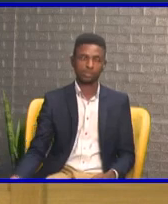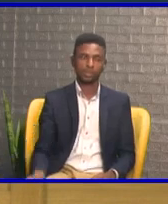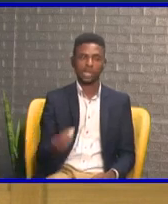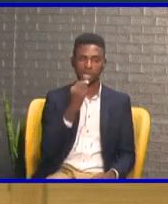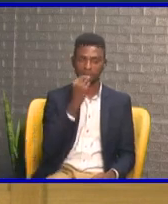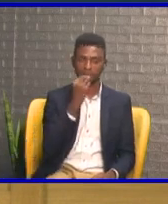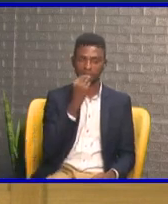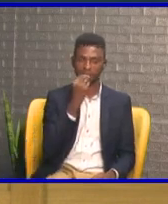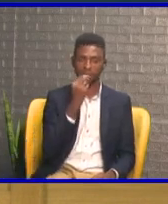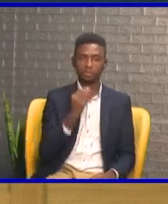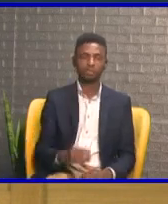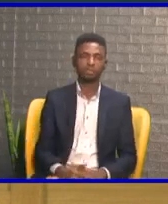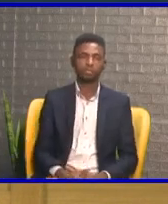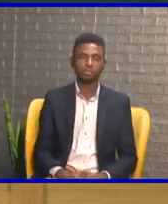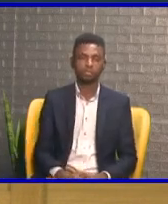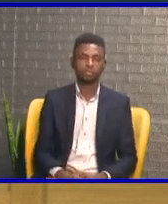And also drink of the blood.